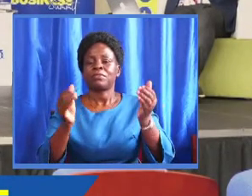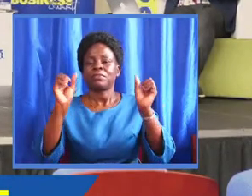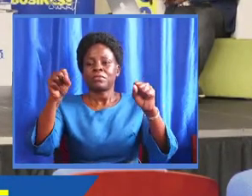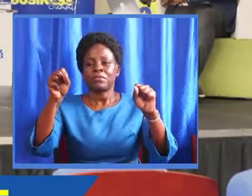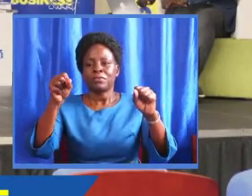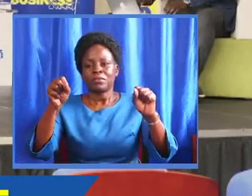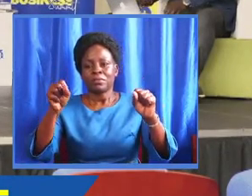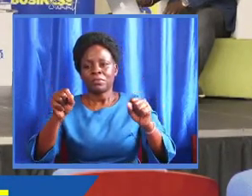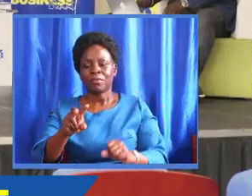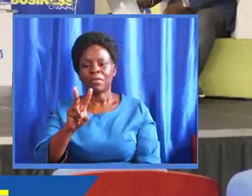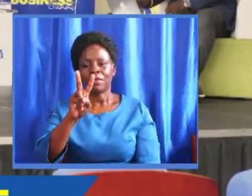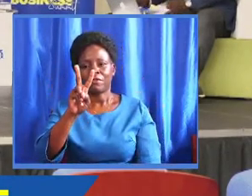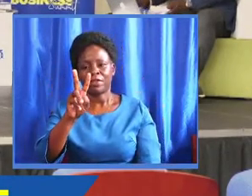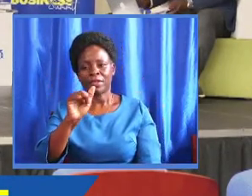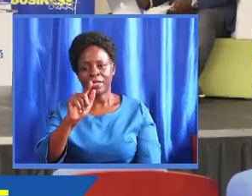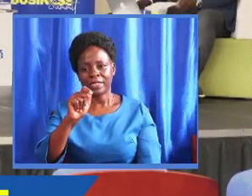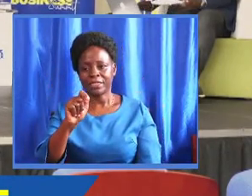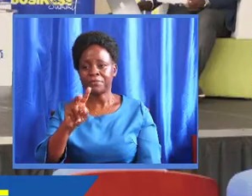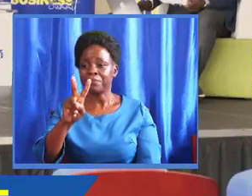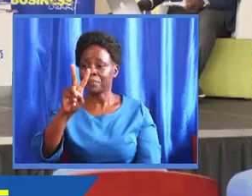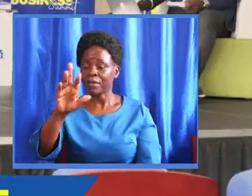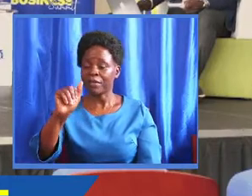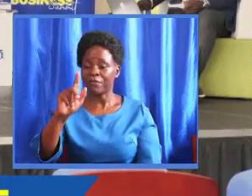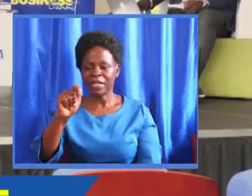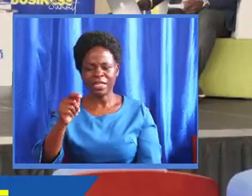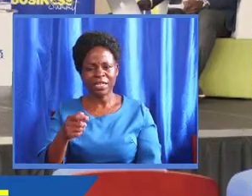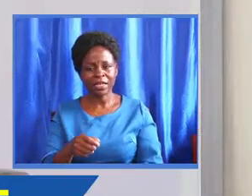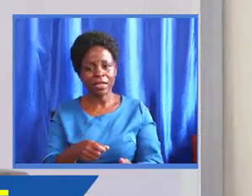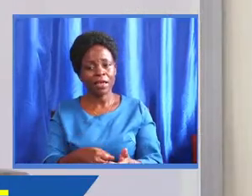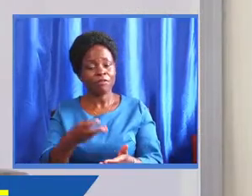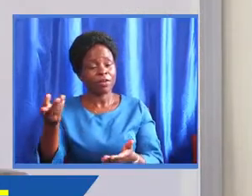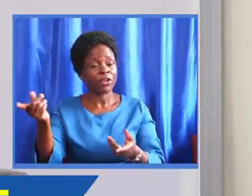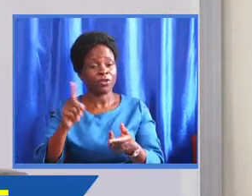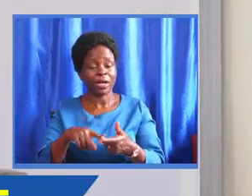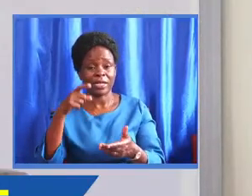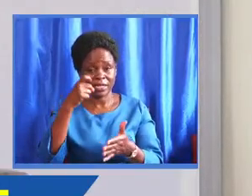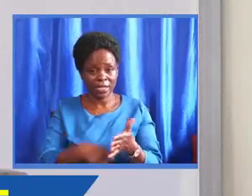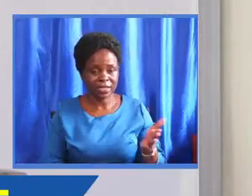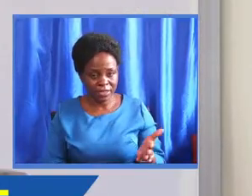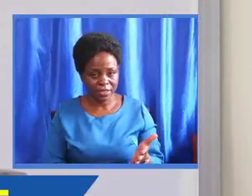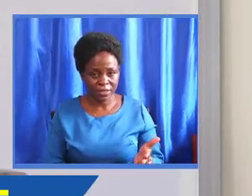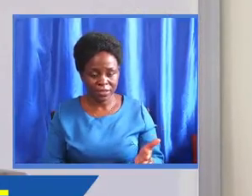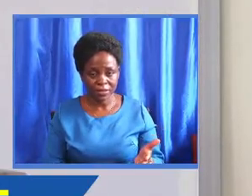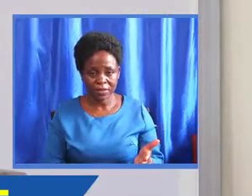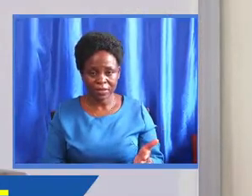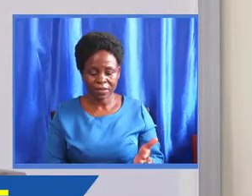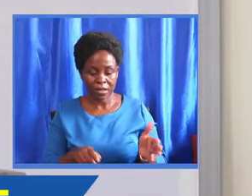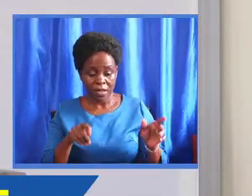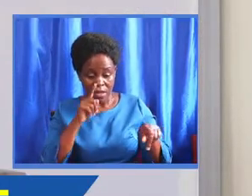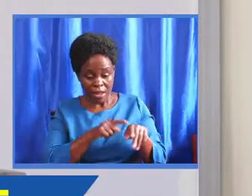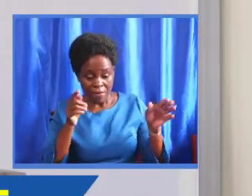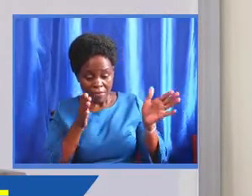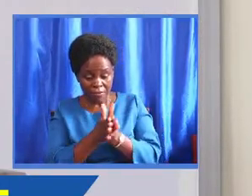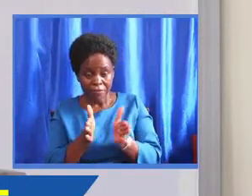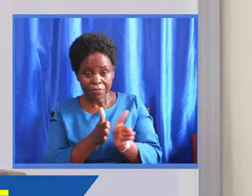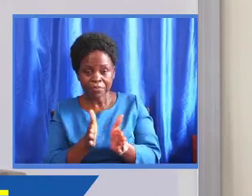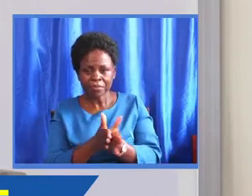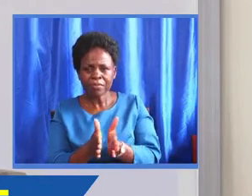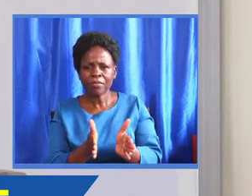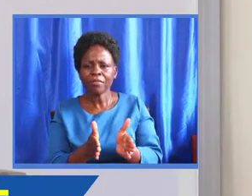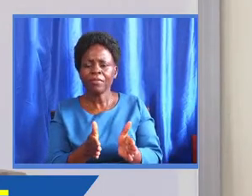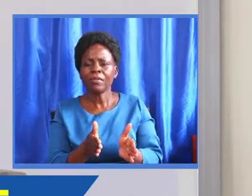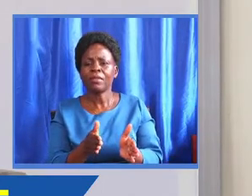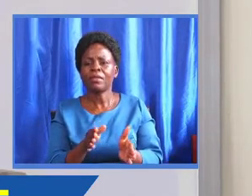Yes, VAT. VAT is value-added tax. In the explanation, we are taken